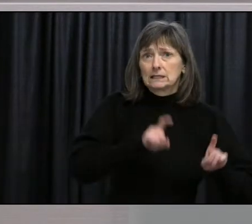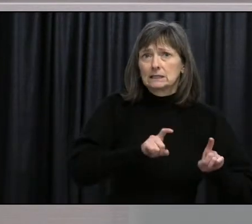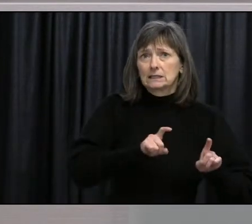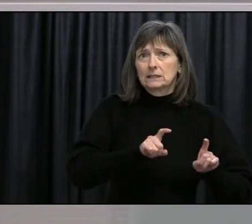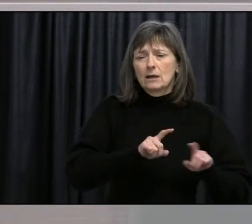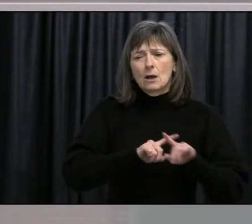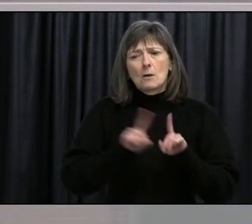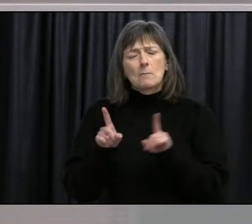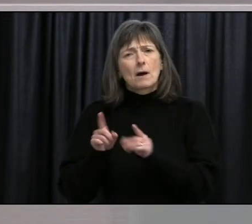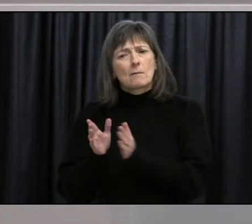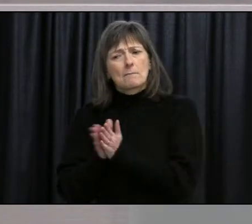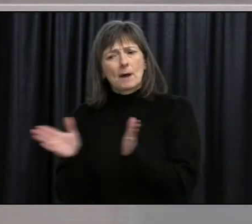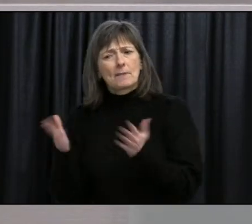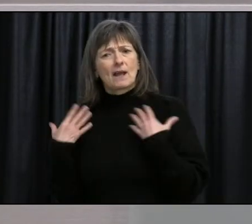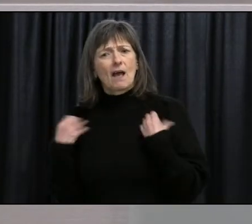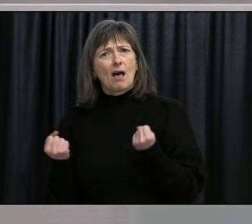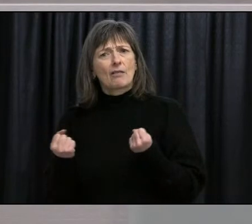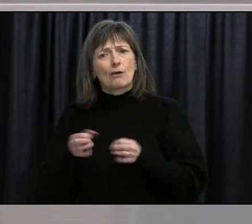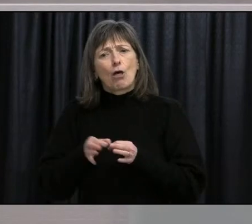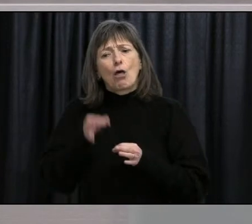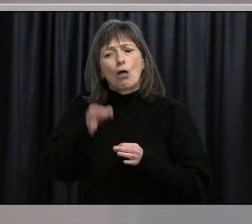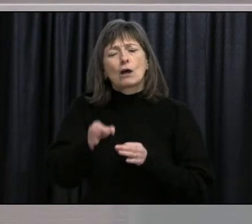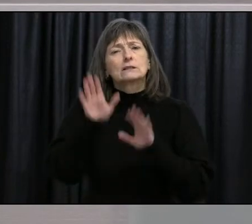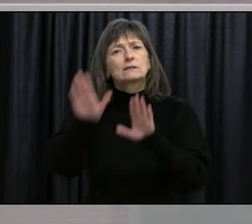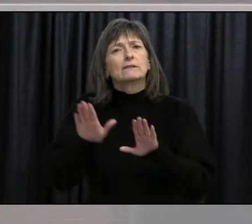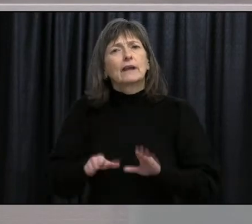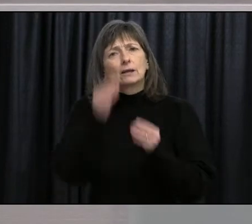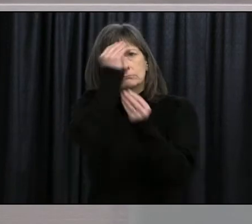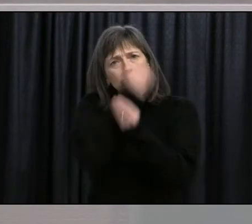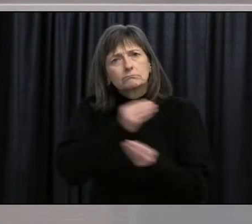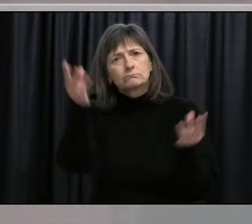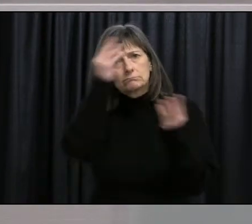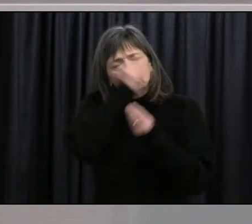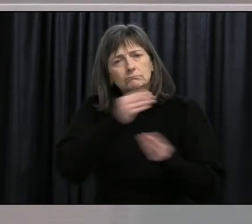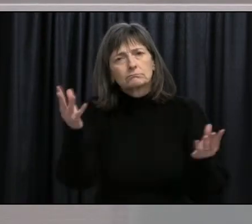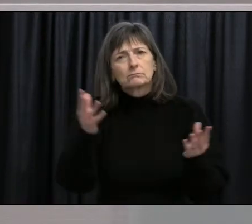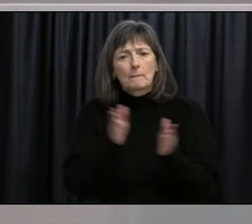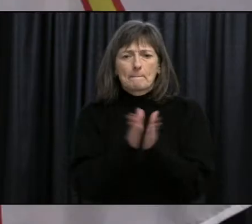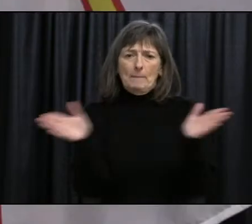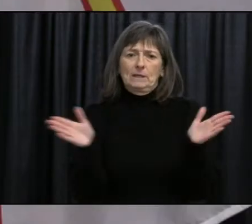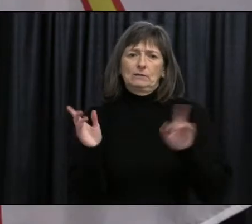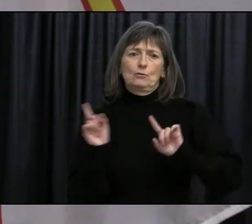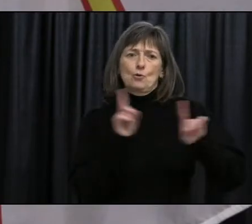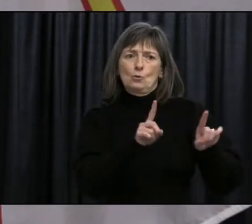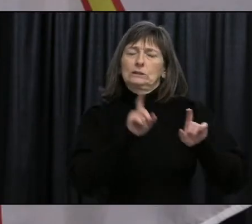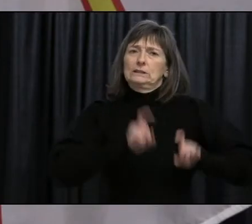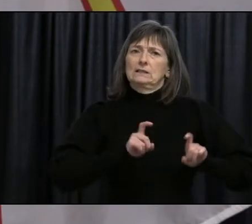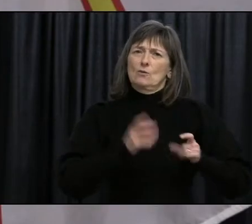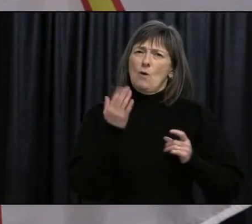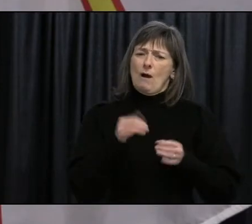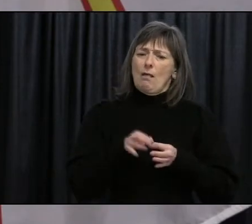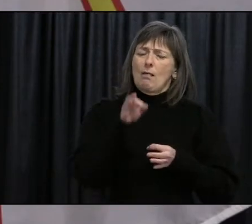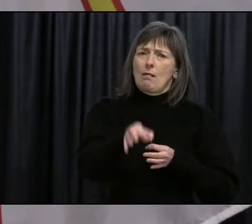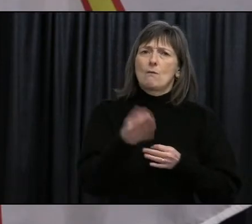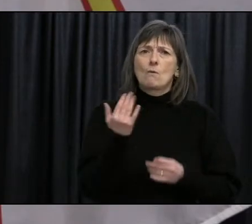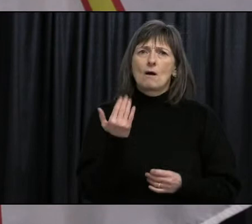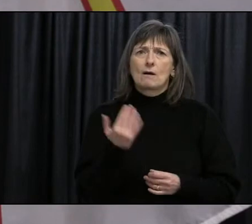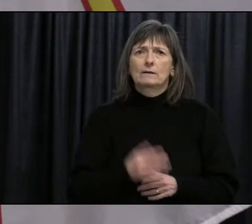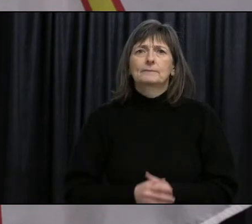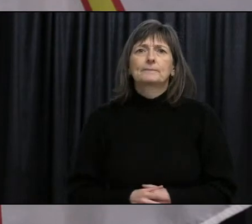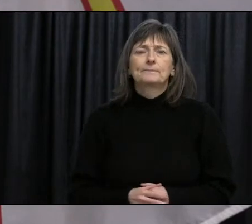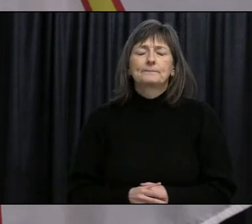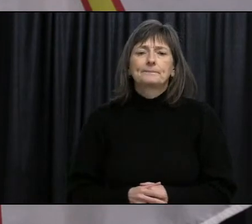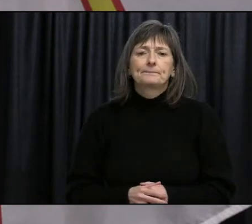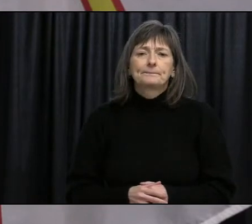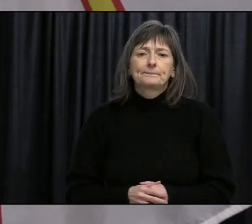not issue the advisories until Sunday, asking the general public who may have been there to get tested? So my understanding is